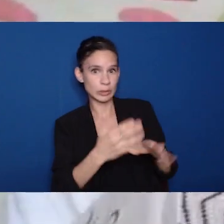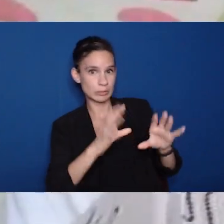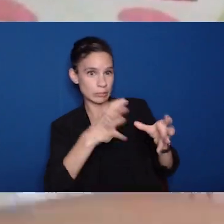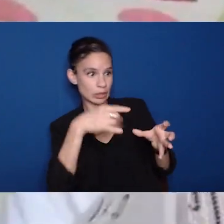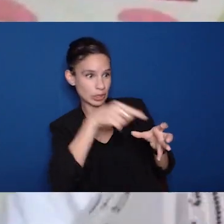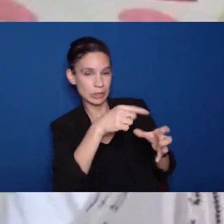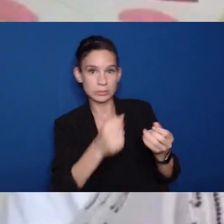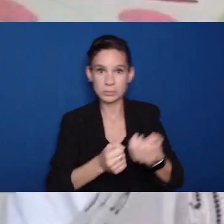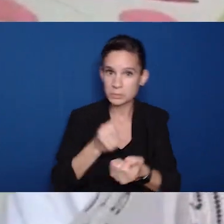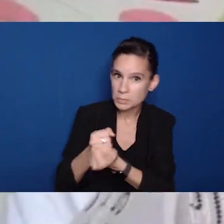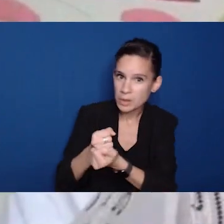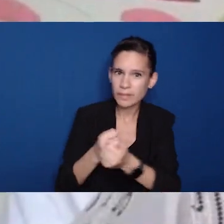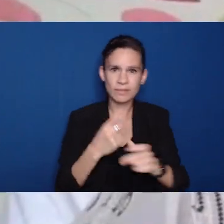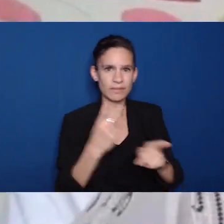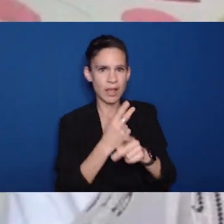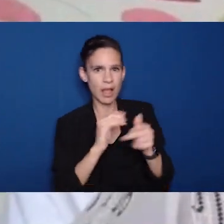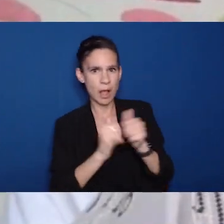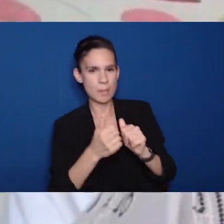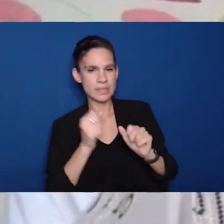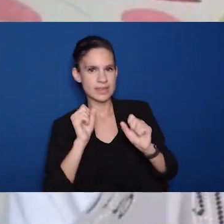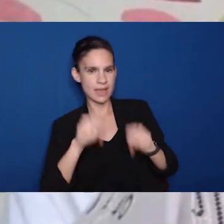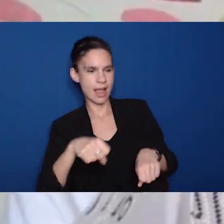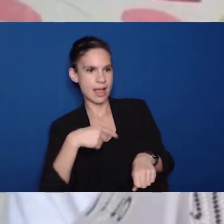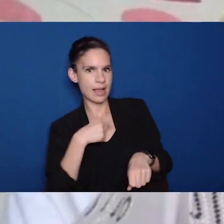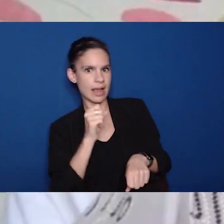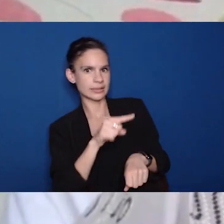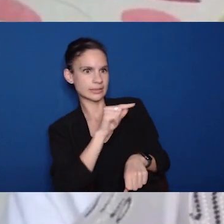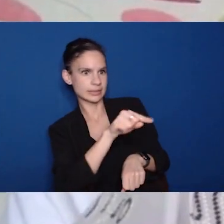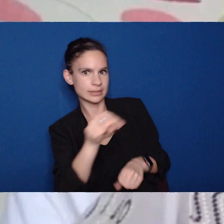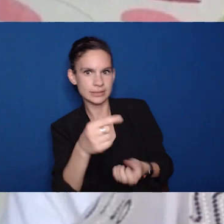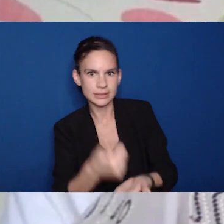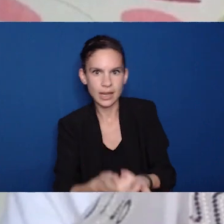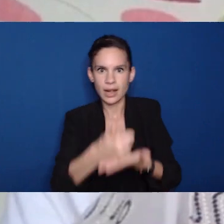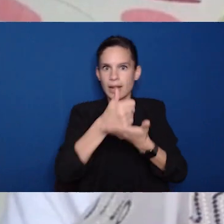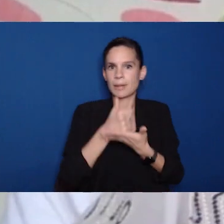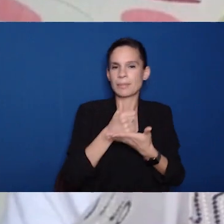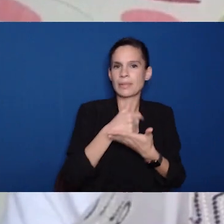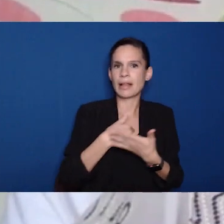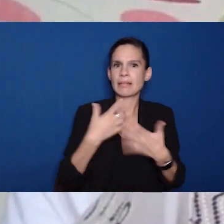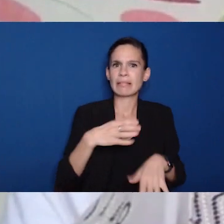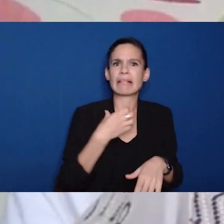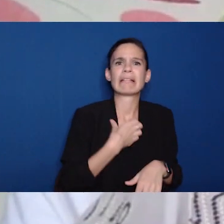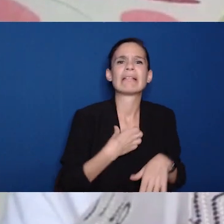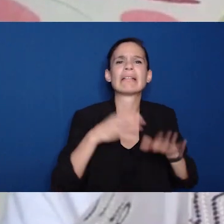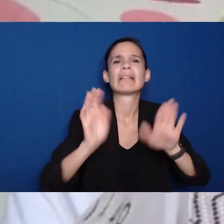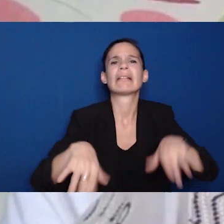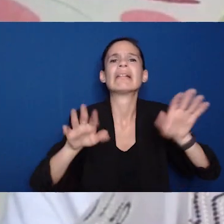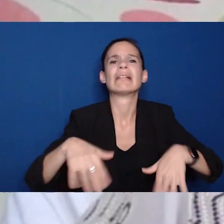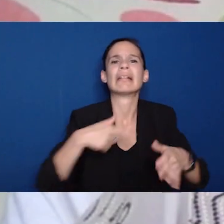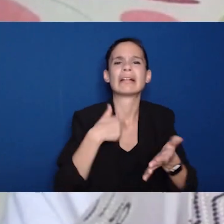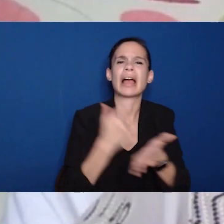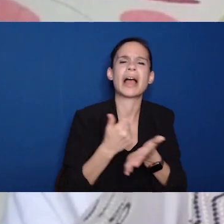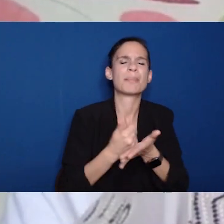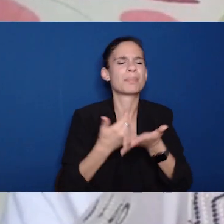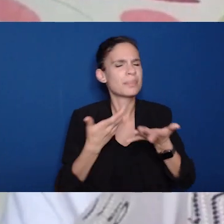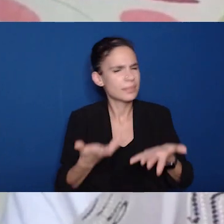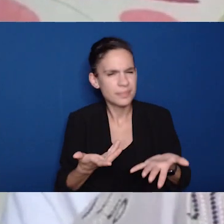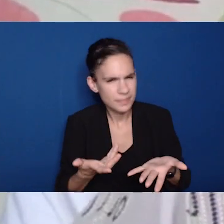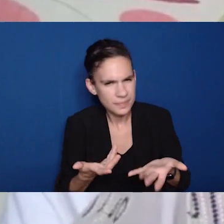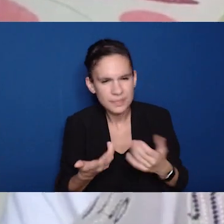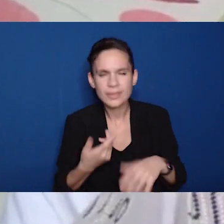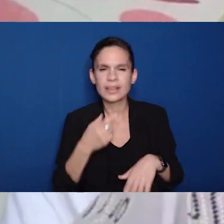customers, figure out how to ask for help from those people without sounding like you're too